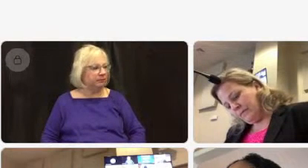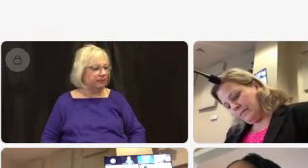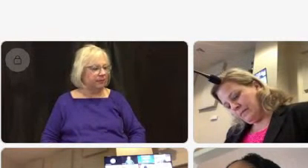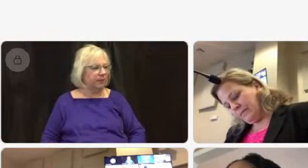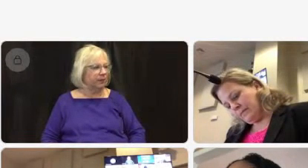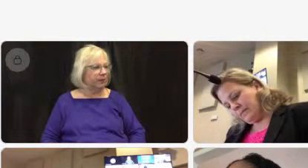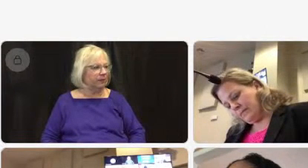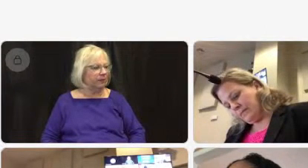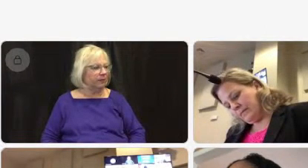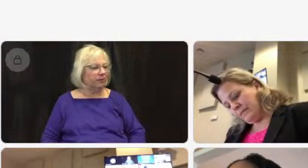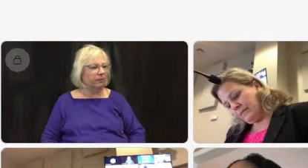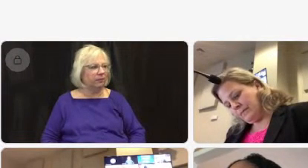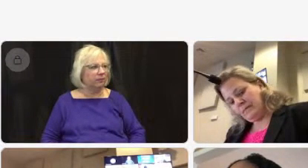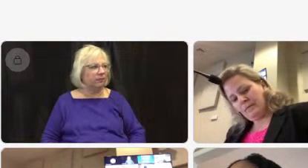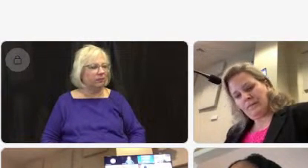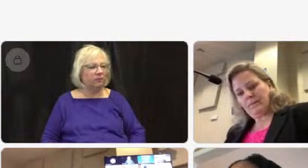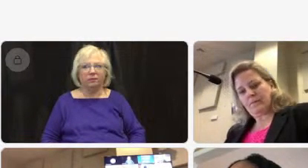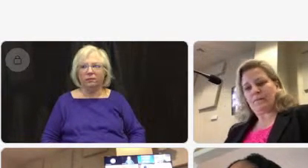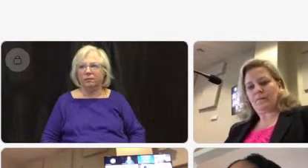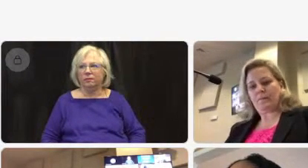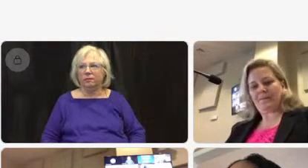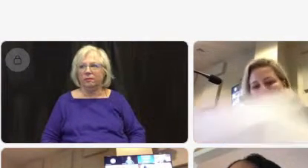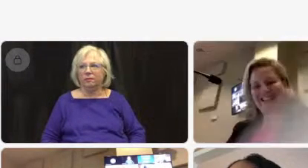And jump over 12 at this point?